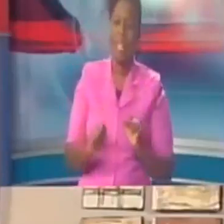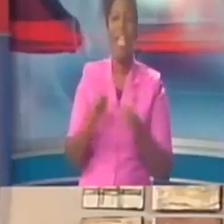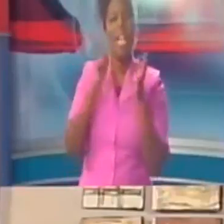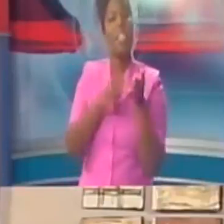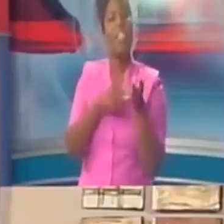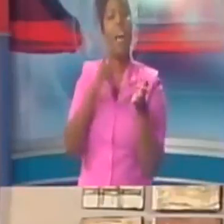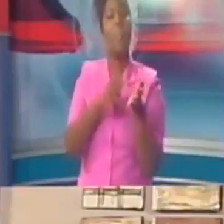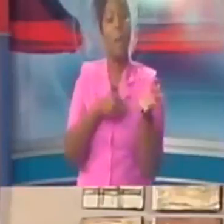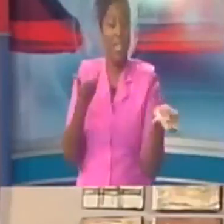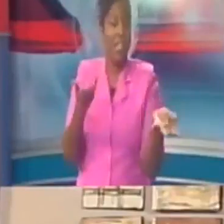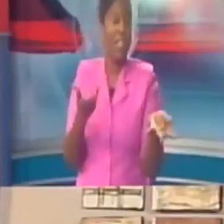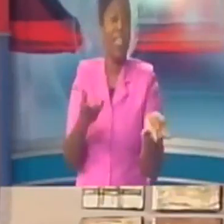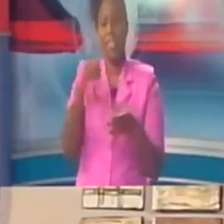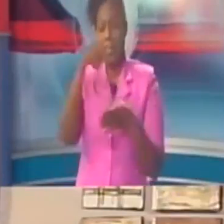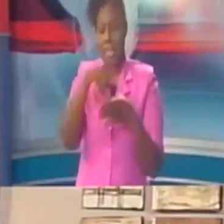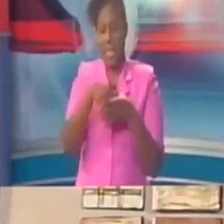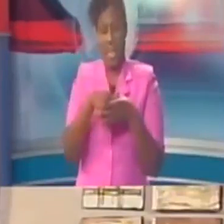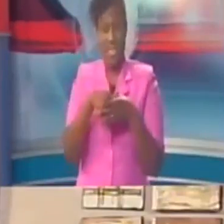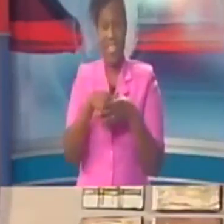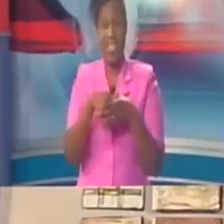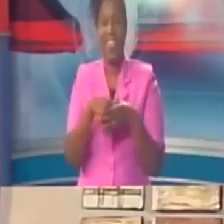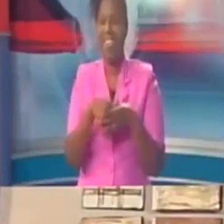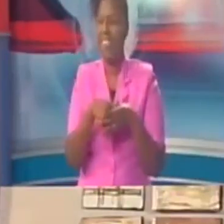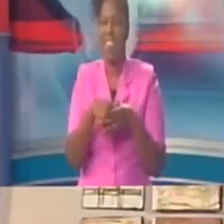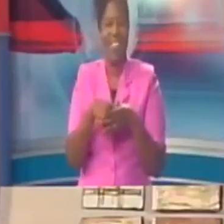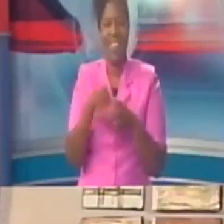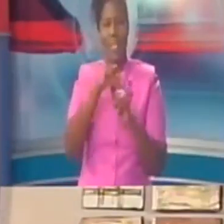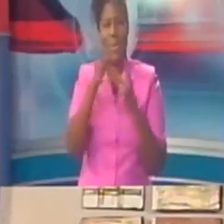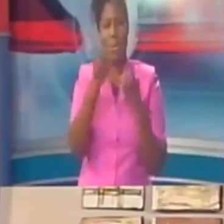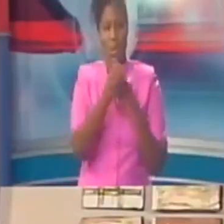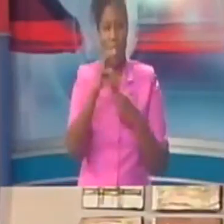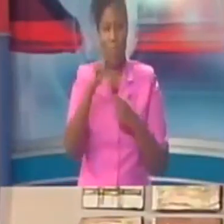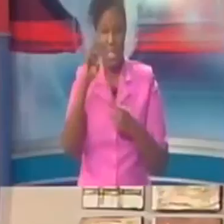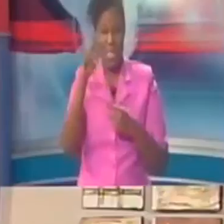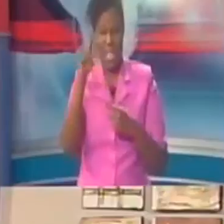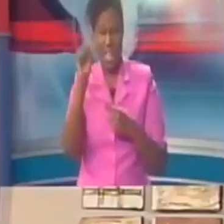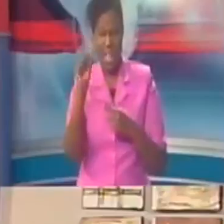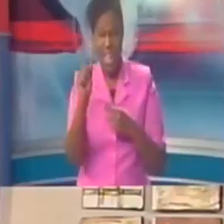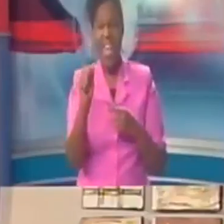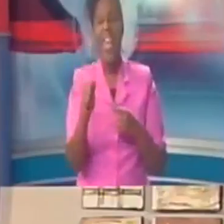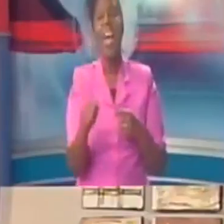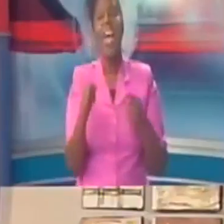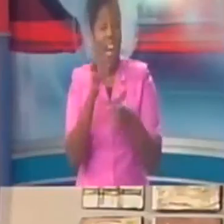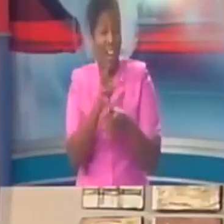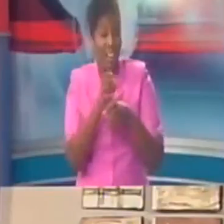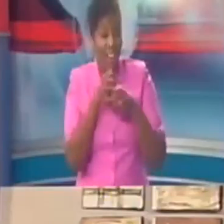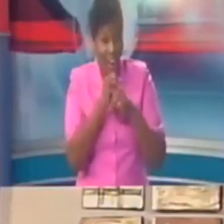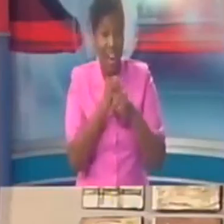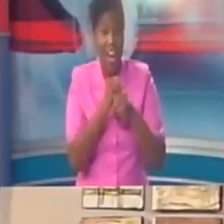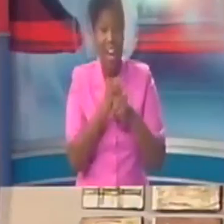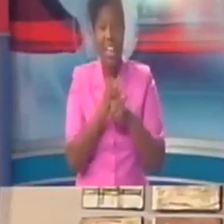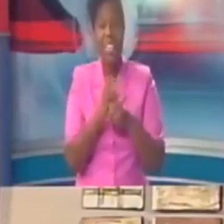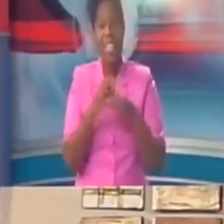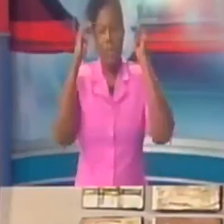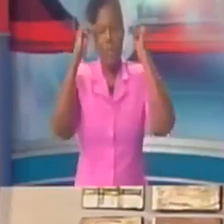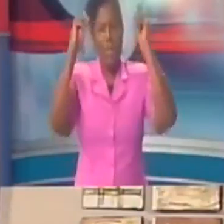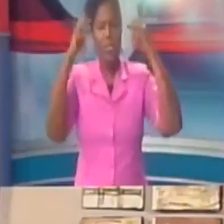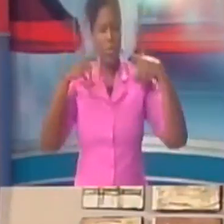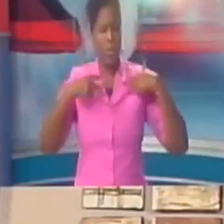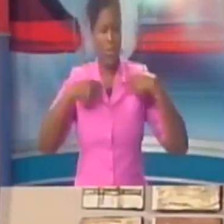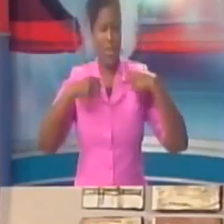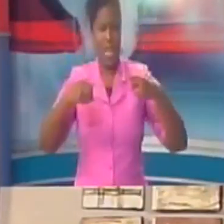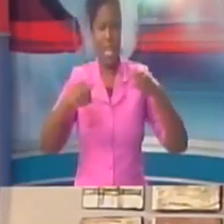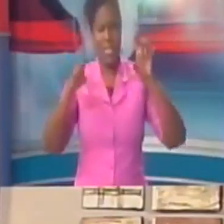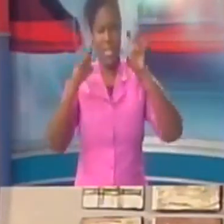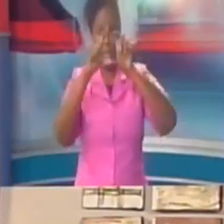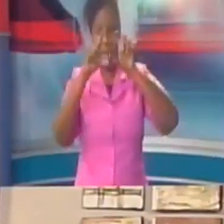the Ministry of Health's letterhead, and then, in an effort to cause panic, included